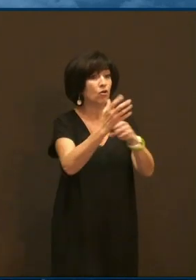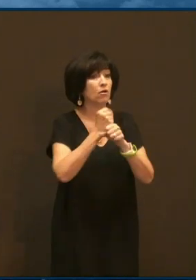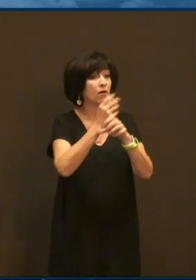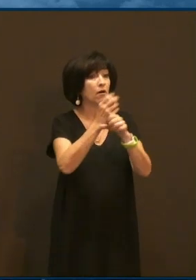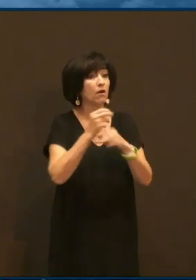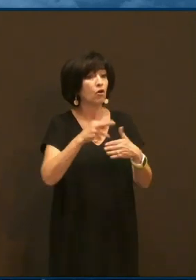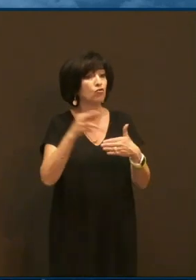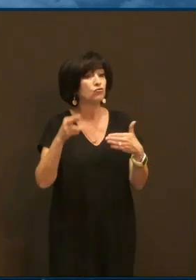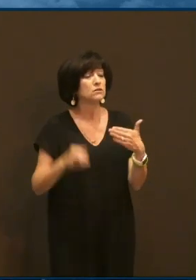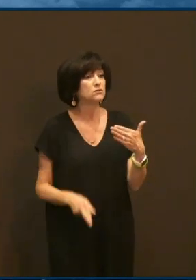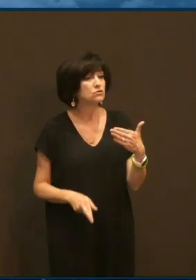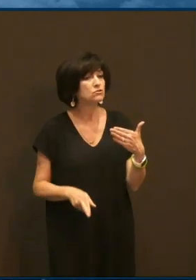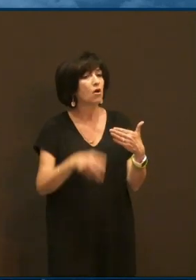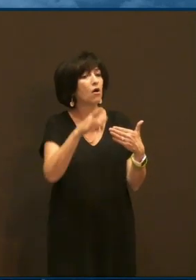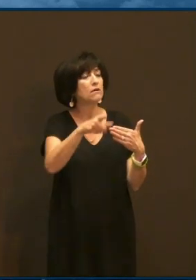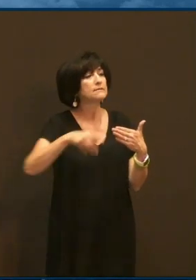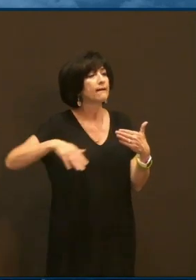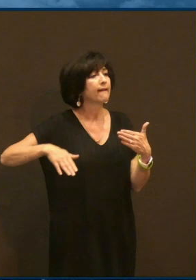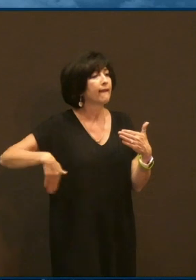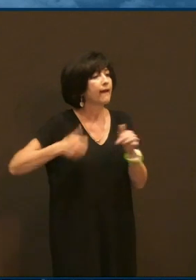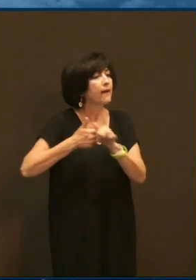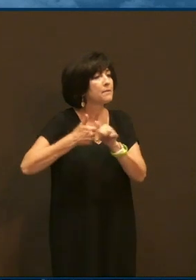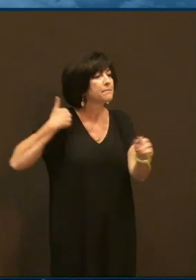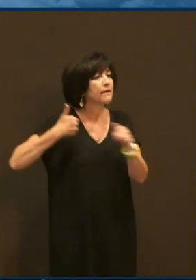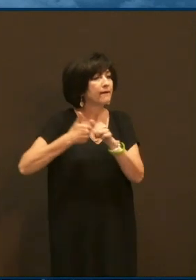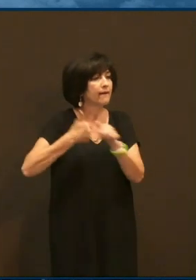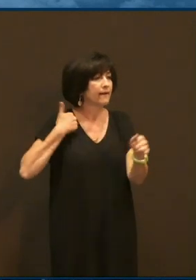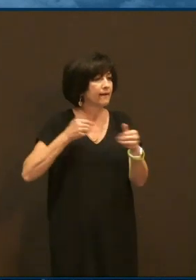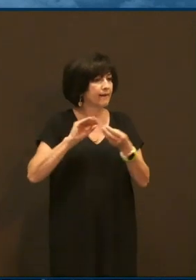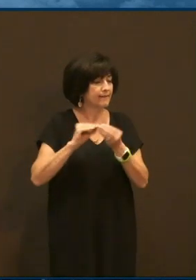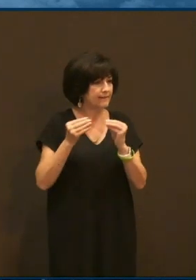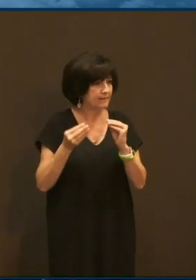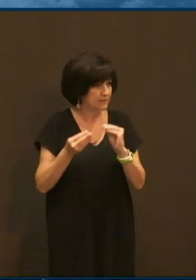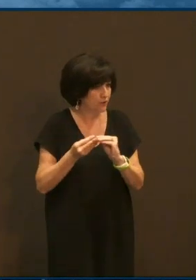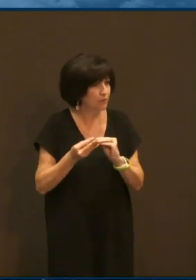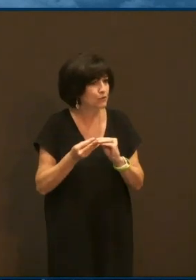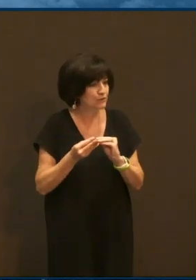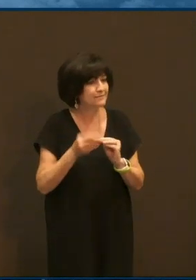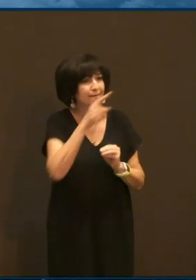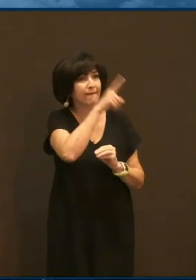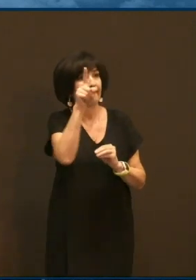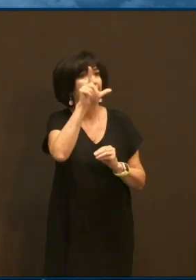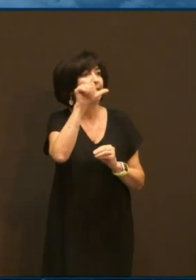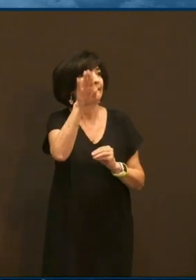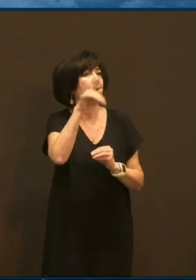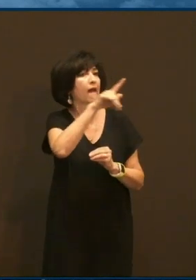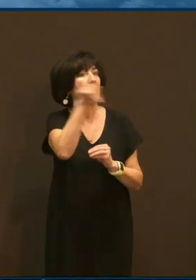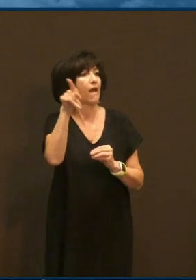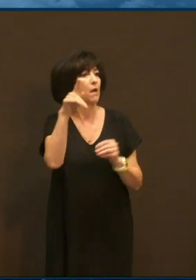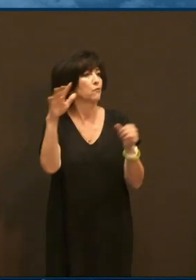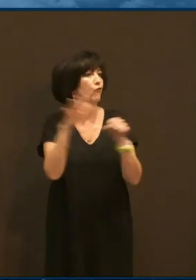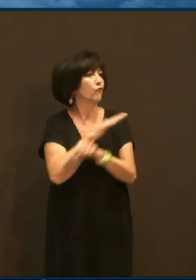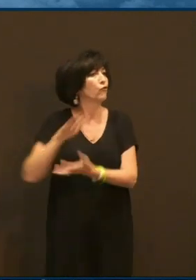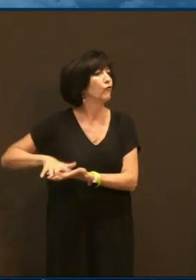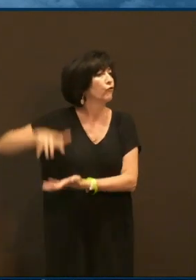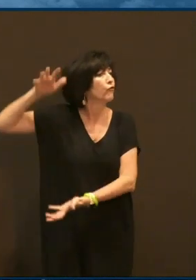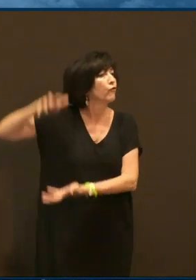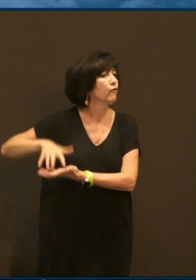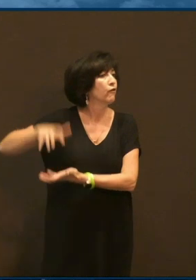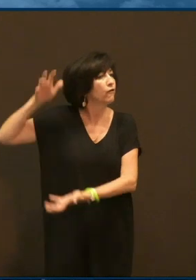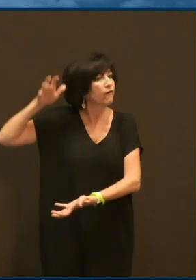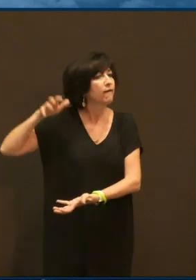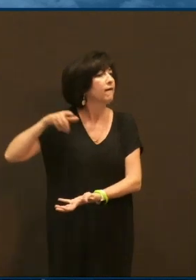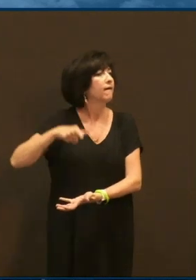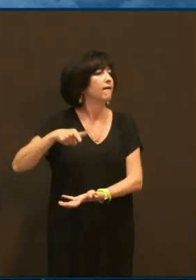point, when things were really tight in the private laboratories, it could be 10 days before we were getting results